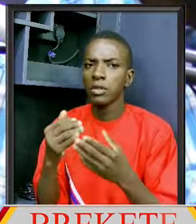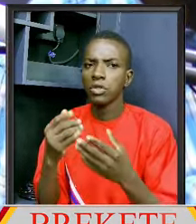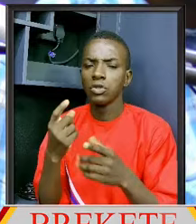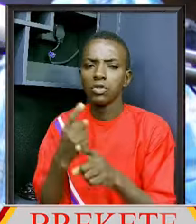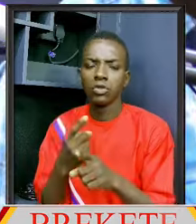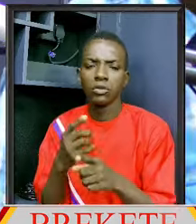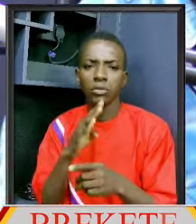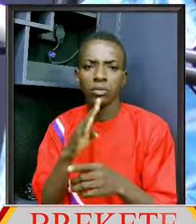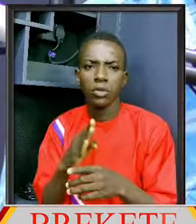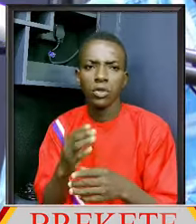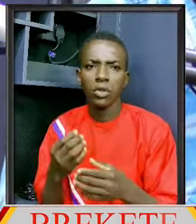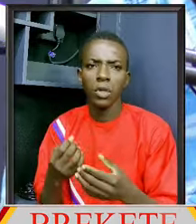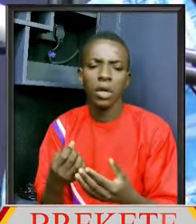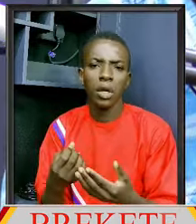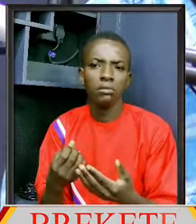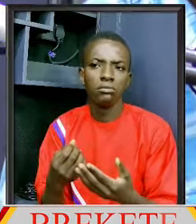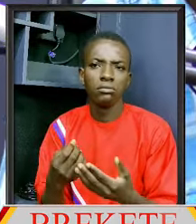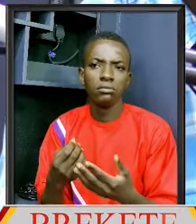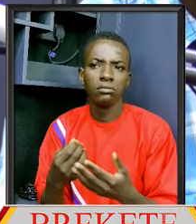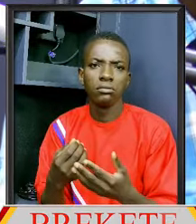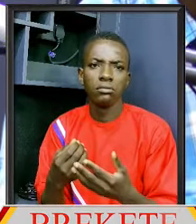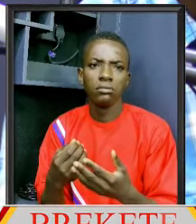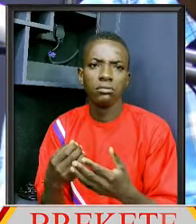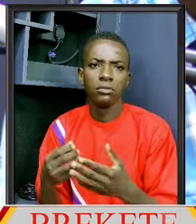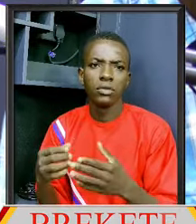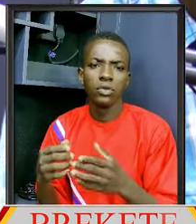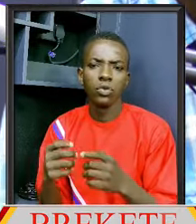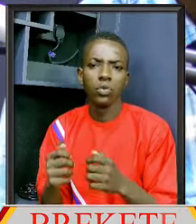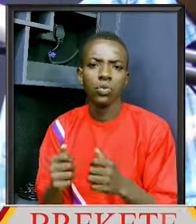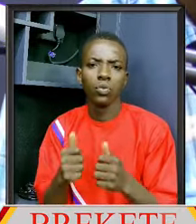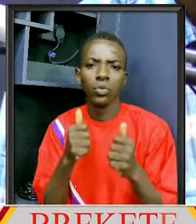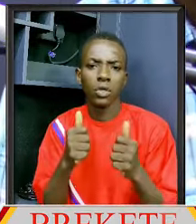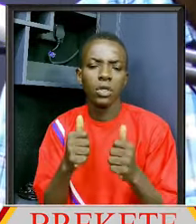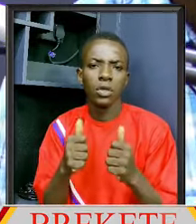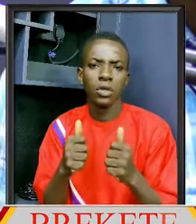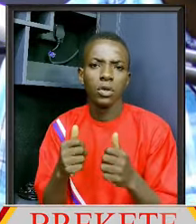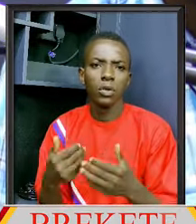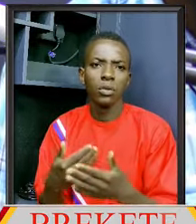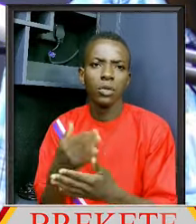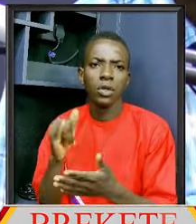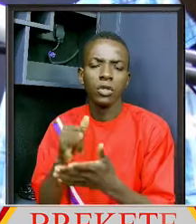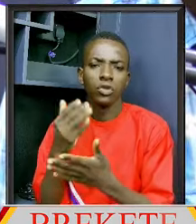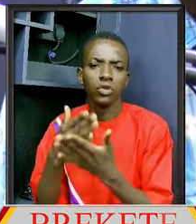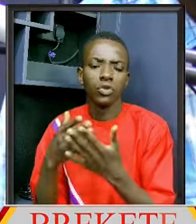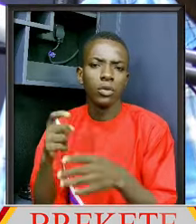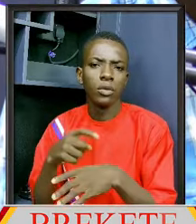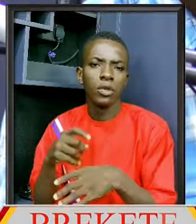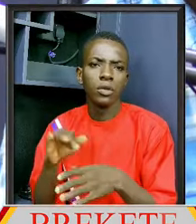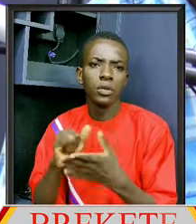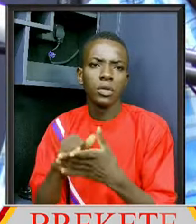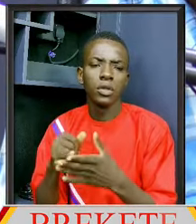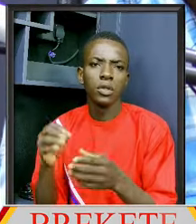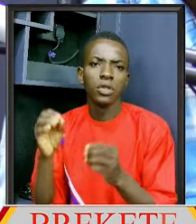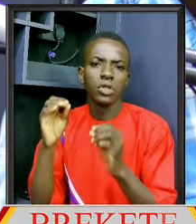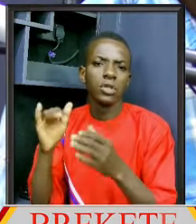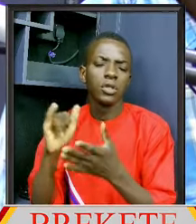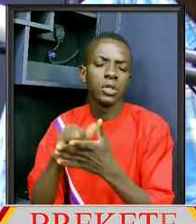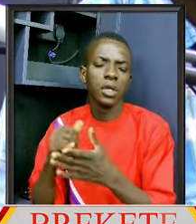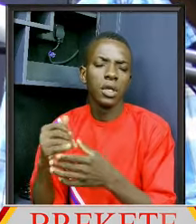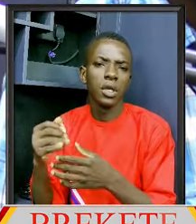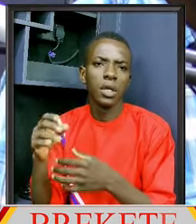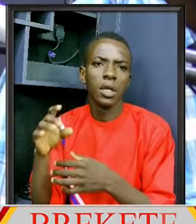it be say yes, they upgrade. Then go the quick and they upgrade because sometimes that thing we've been there as they teach them